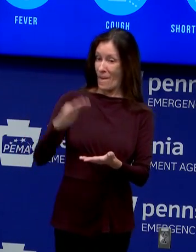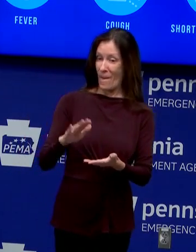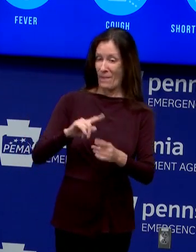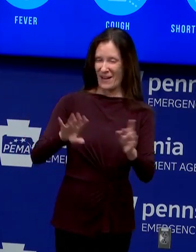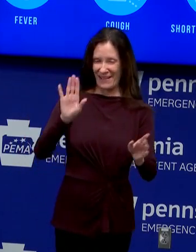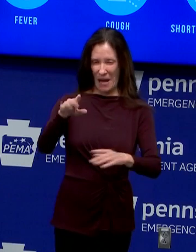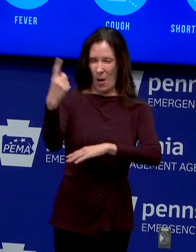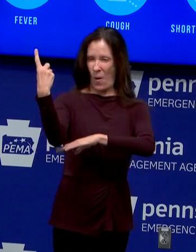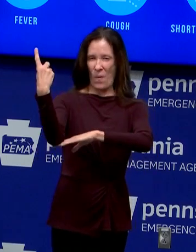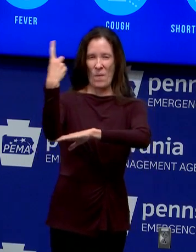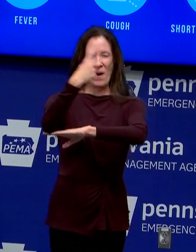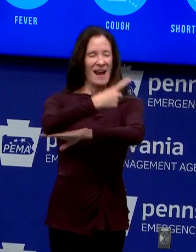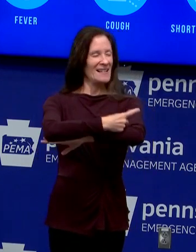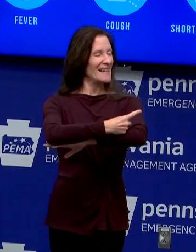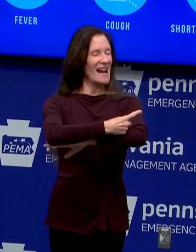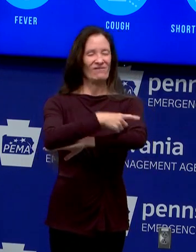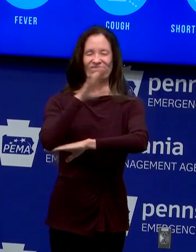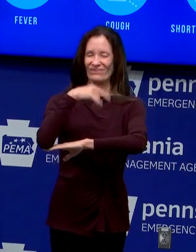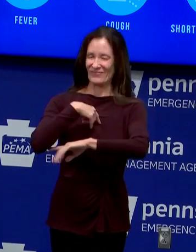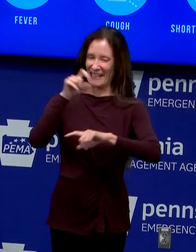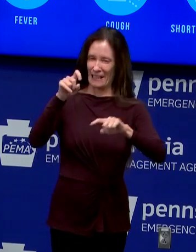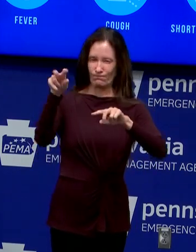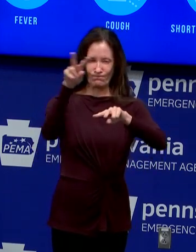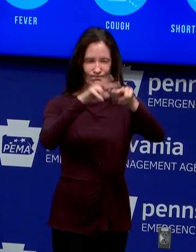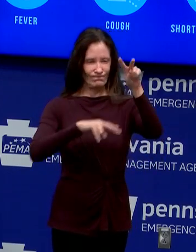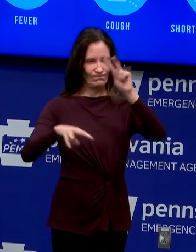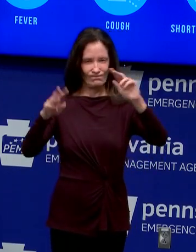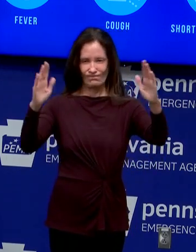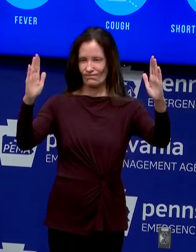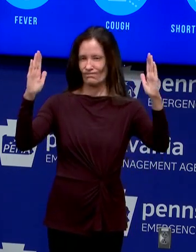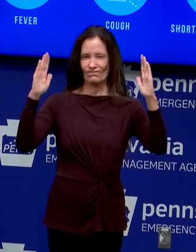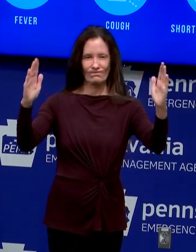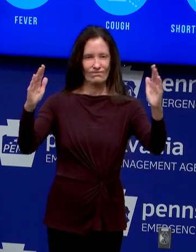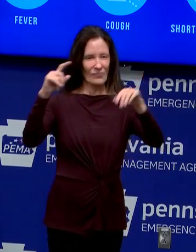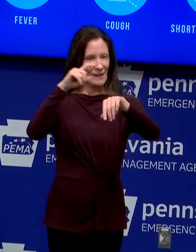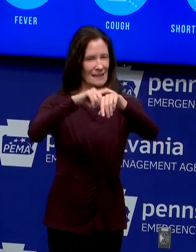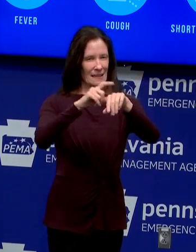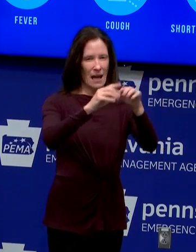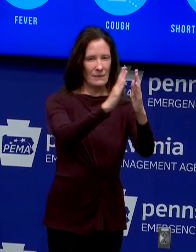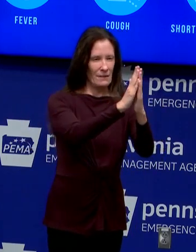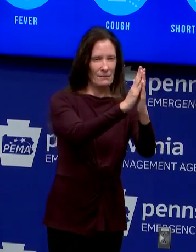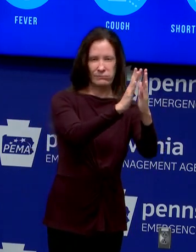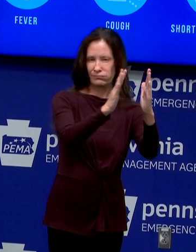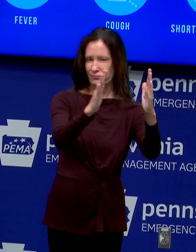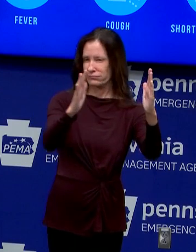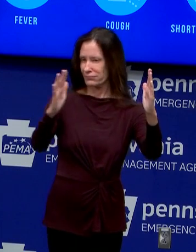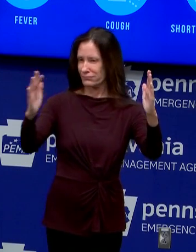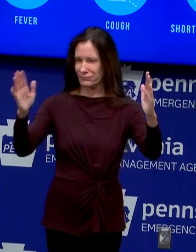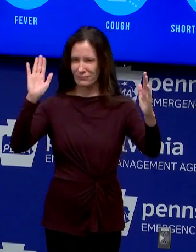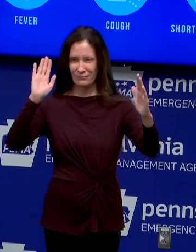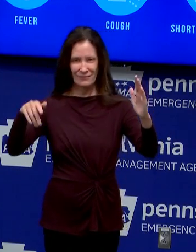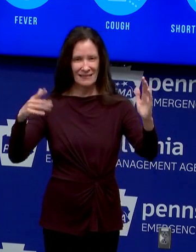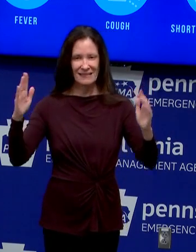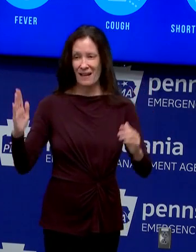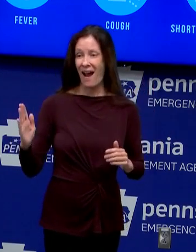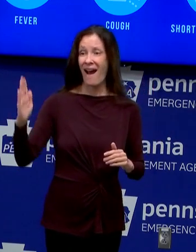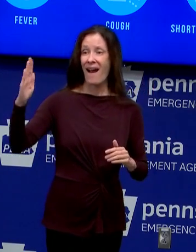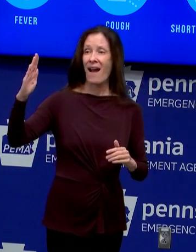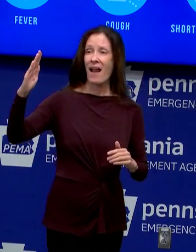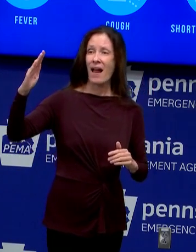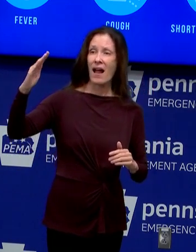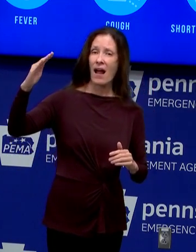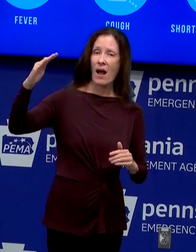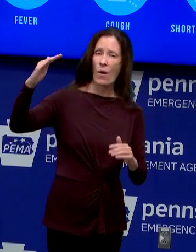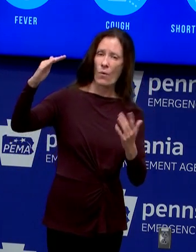that very carefully. And of course, a trend in data with decreasing number of cases would be very positive, that we'll